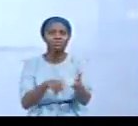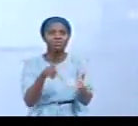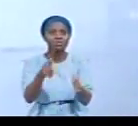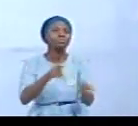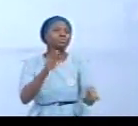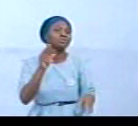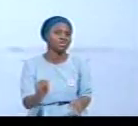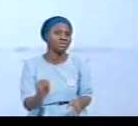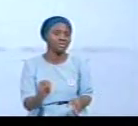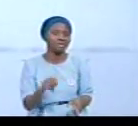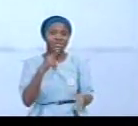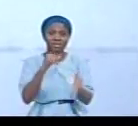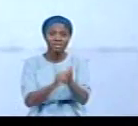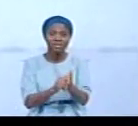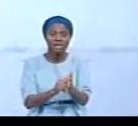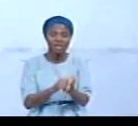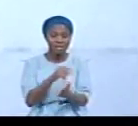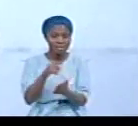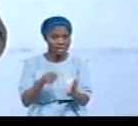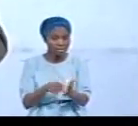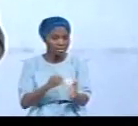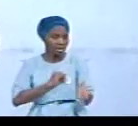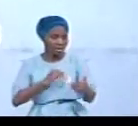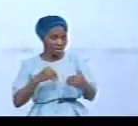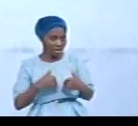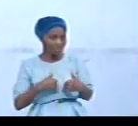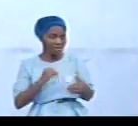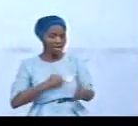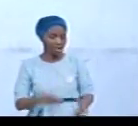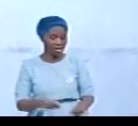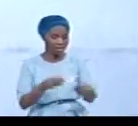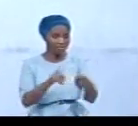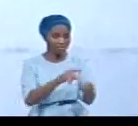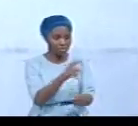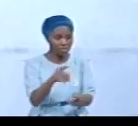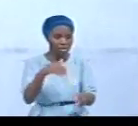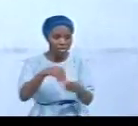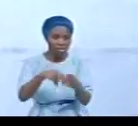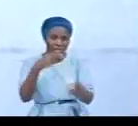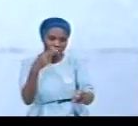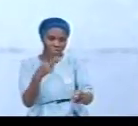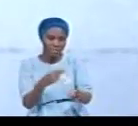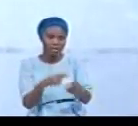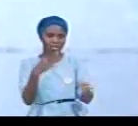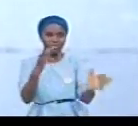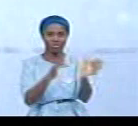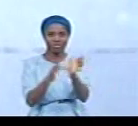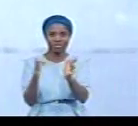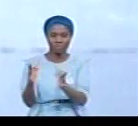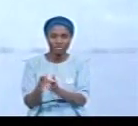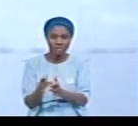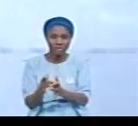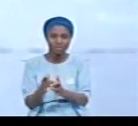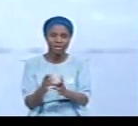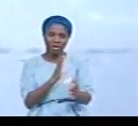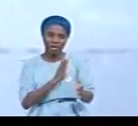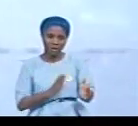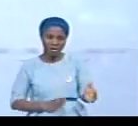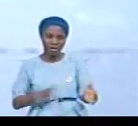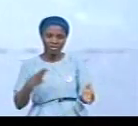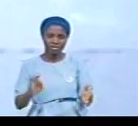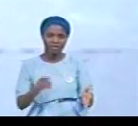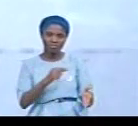such as I have, I give unto thee in the name of Jesus, of Jesus Christ of